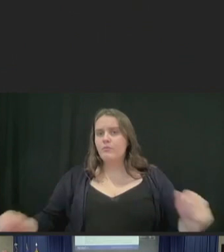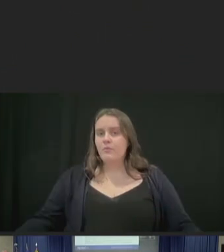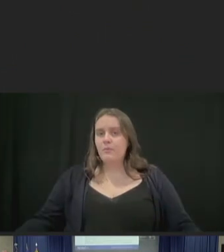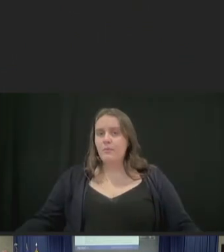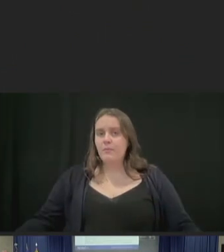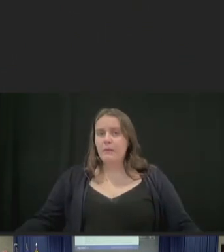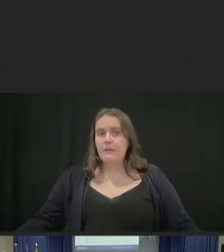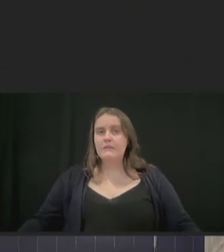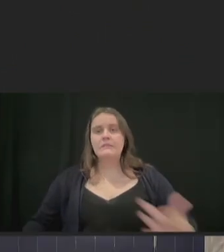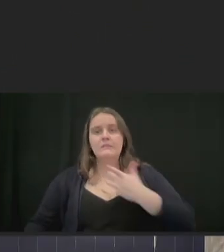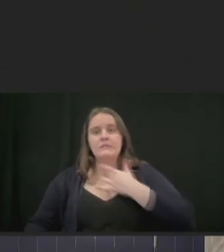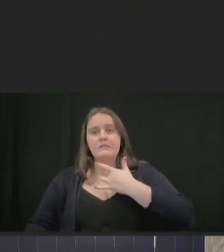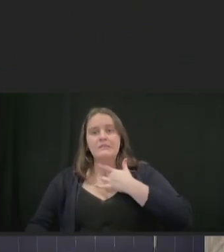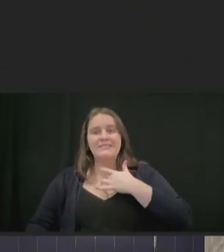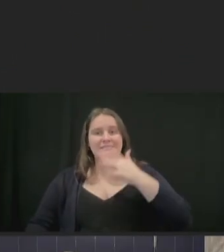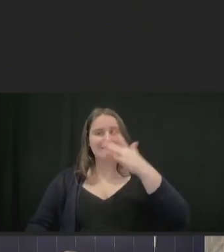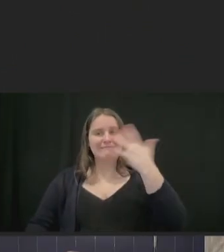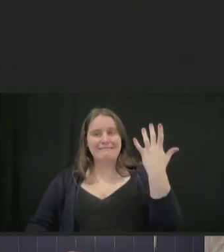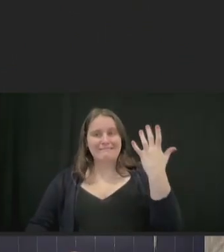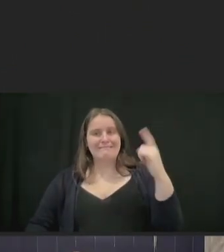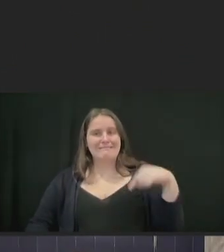Legacy. Gotcha.